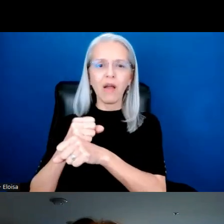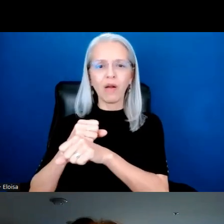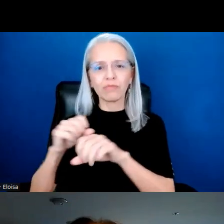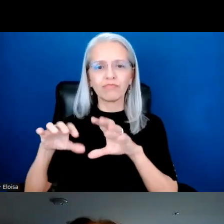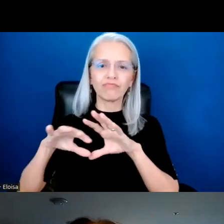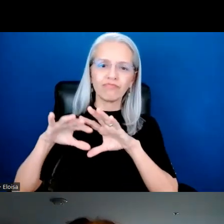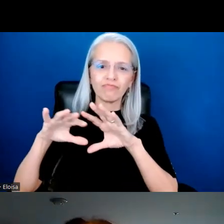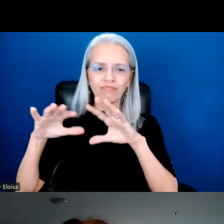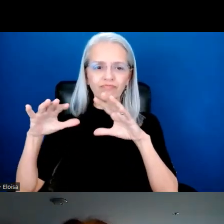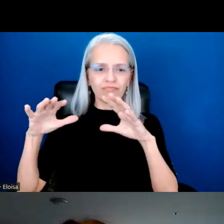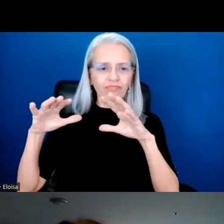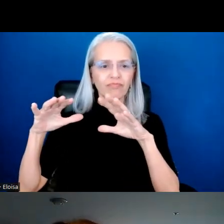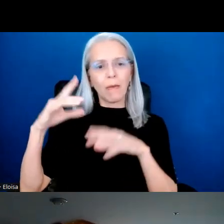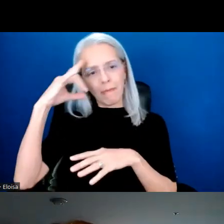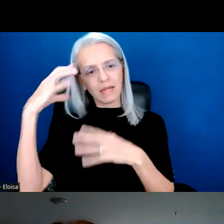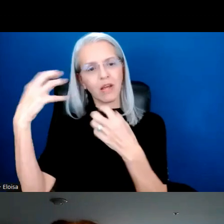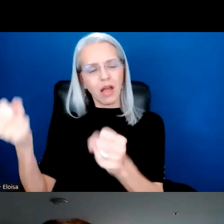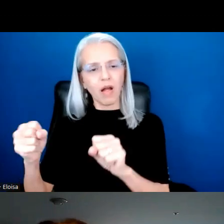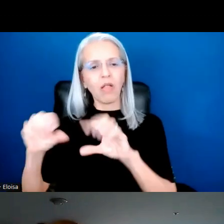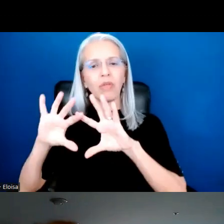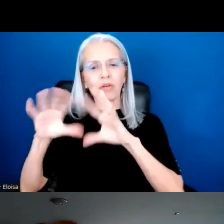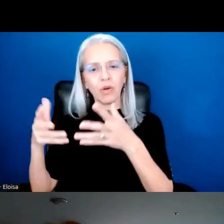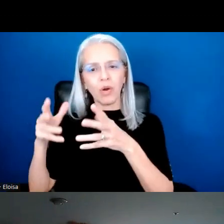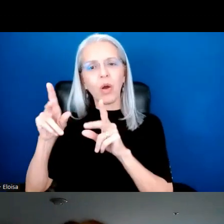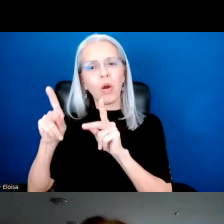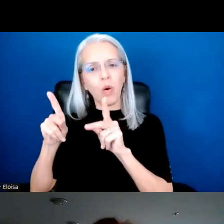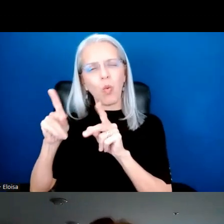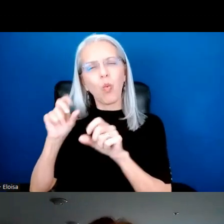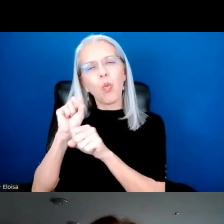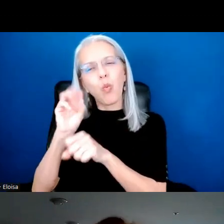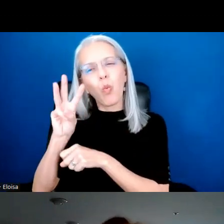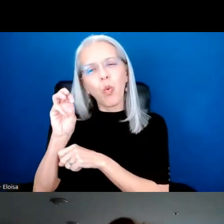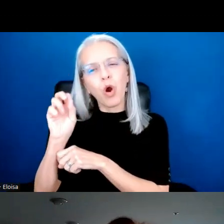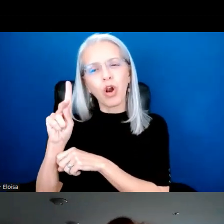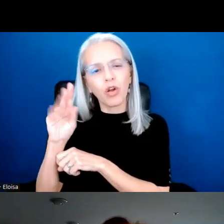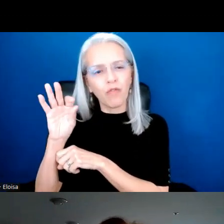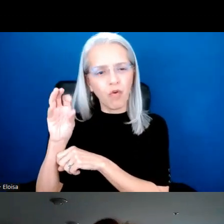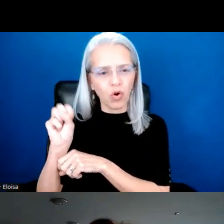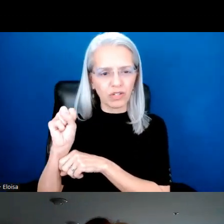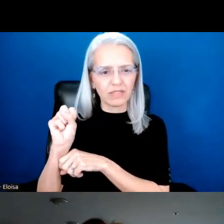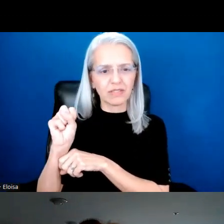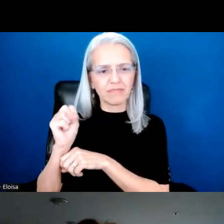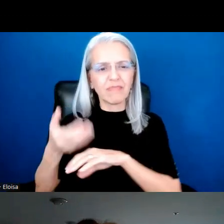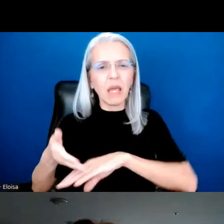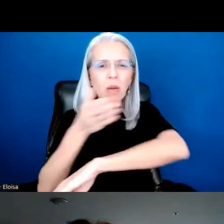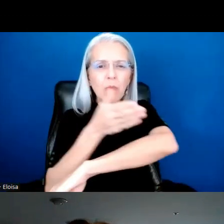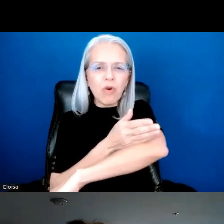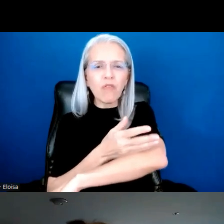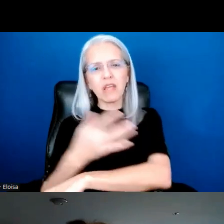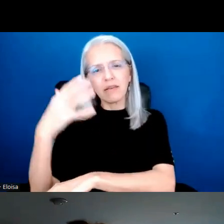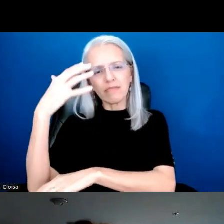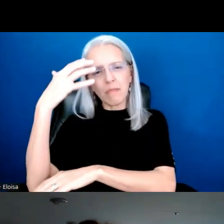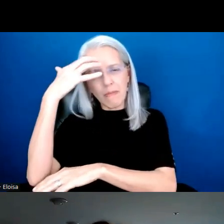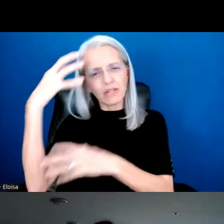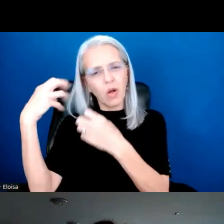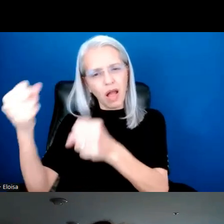of the National Adoption Competency Mental Health Training. Today's presentation will be